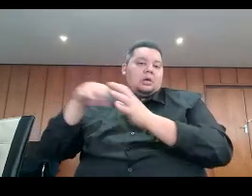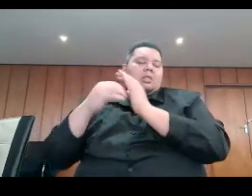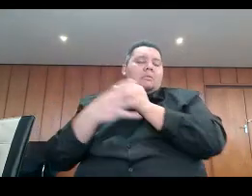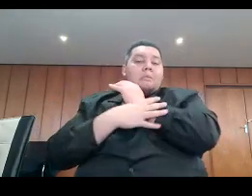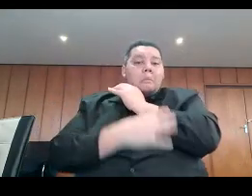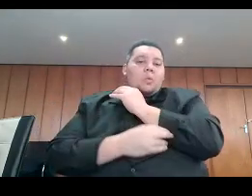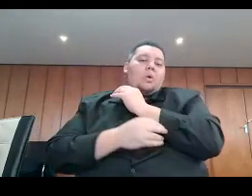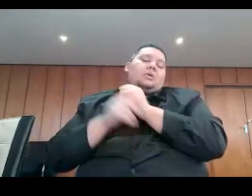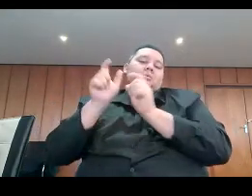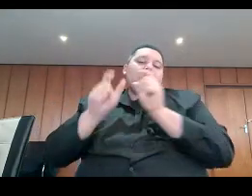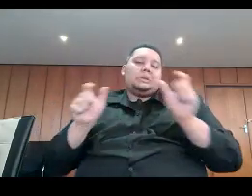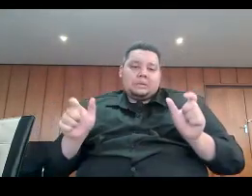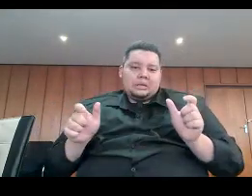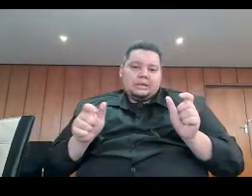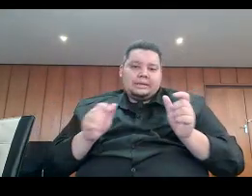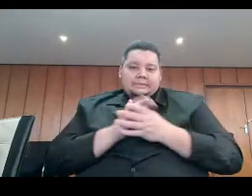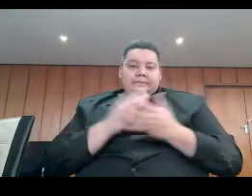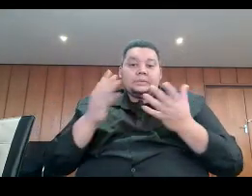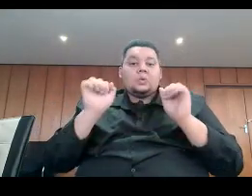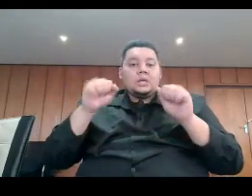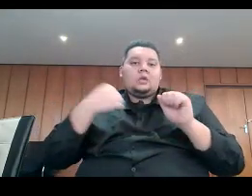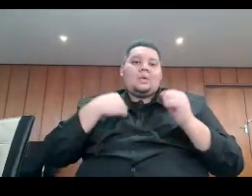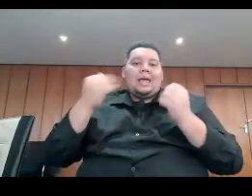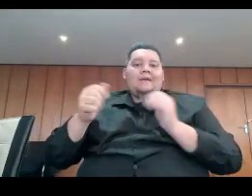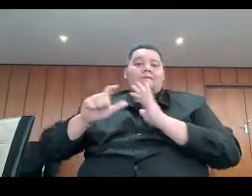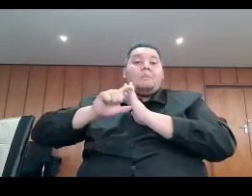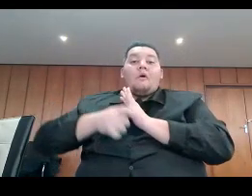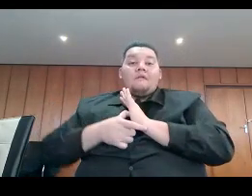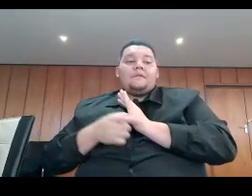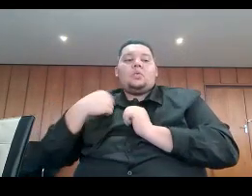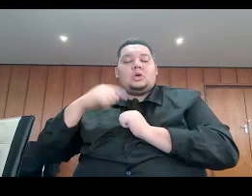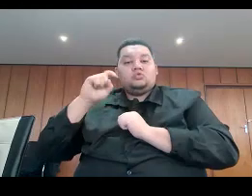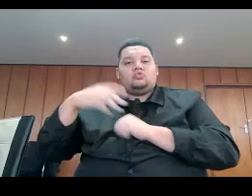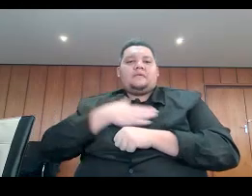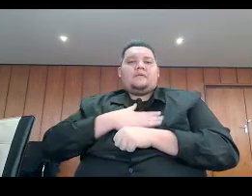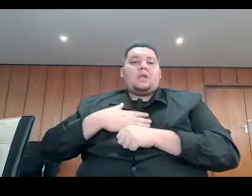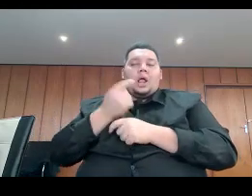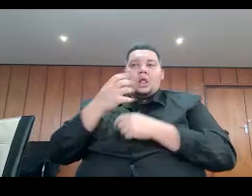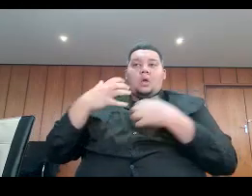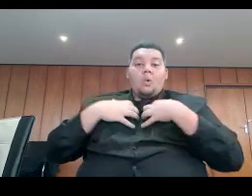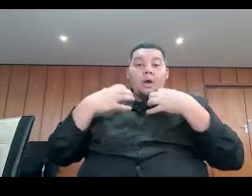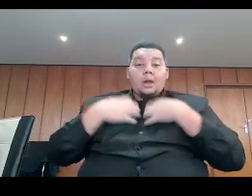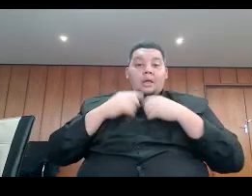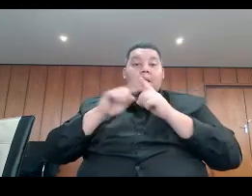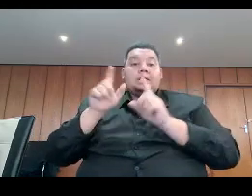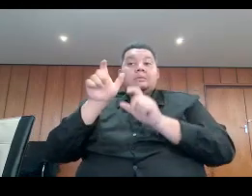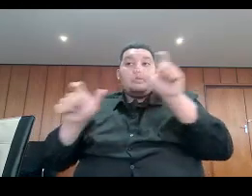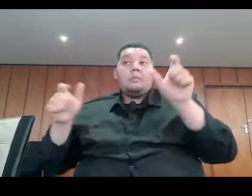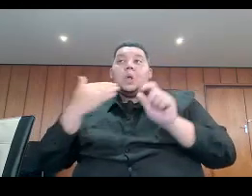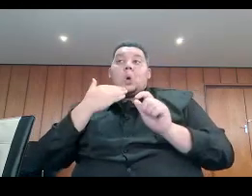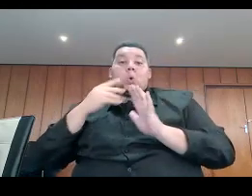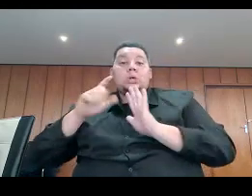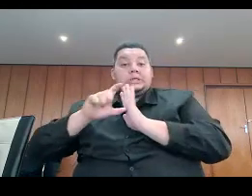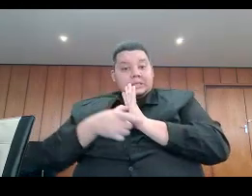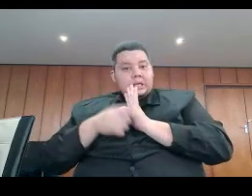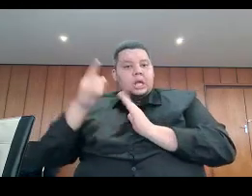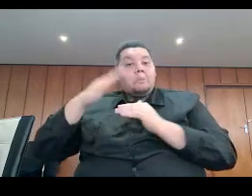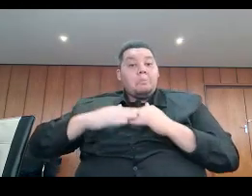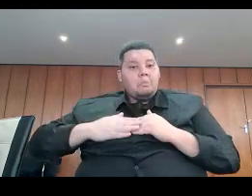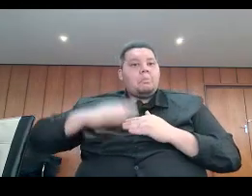poorest people. And although we have poverty that we should be very worried about, it is people with disabilities that are